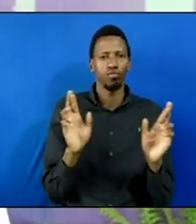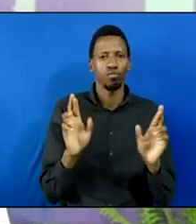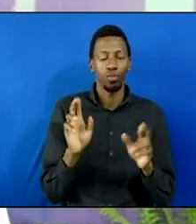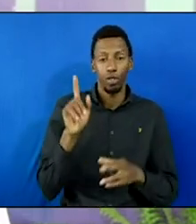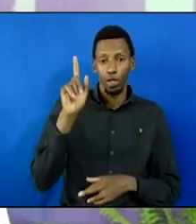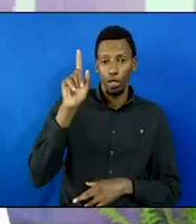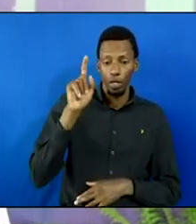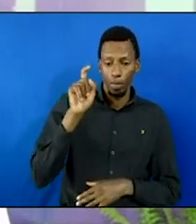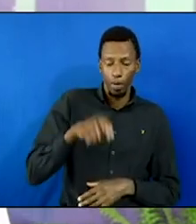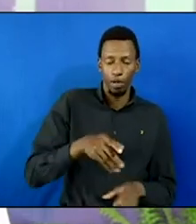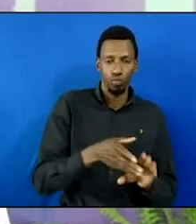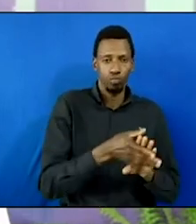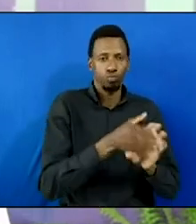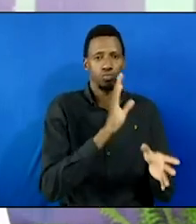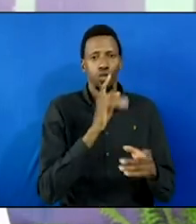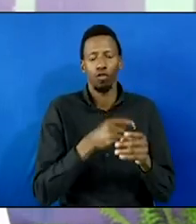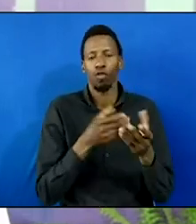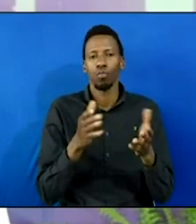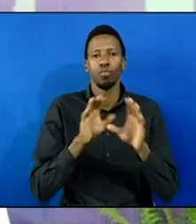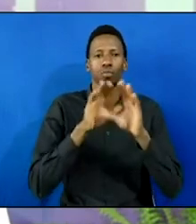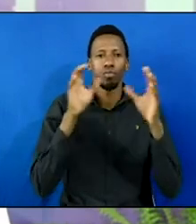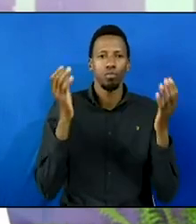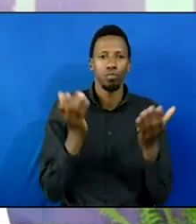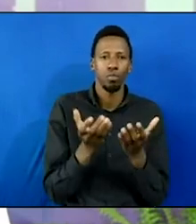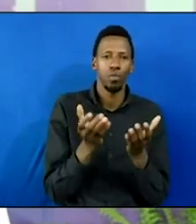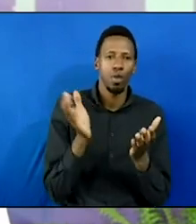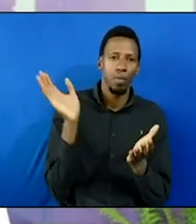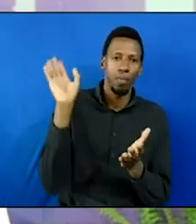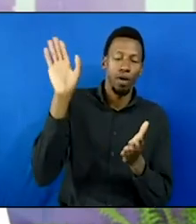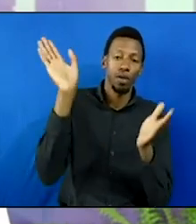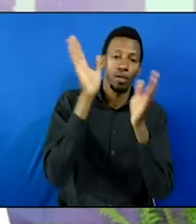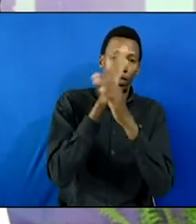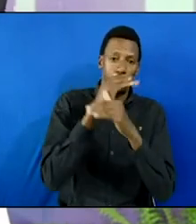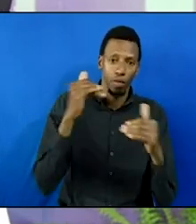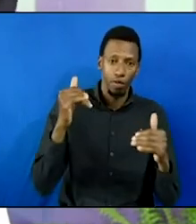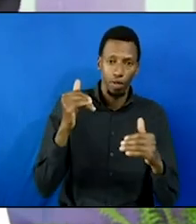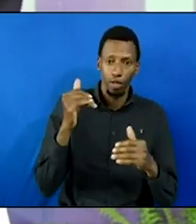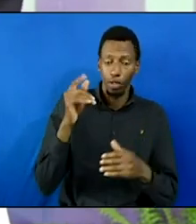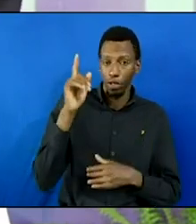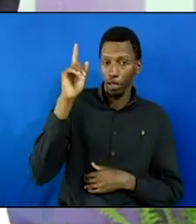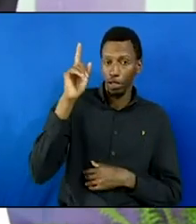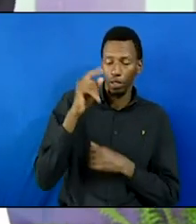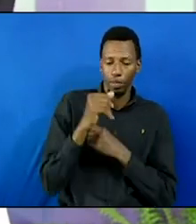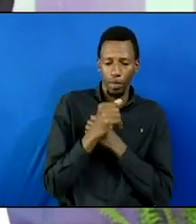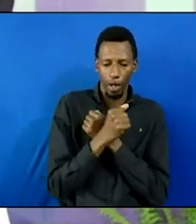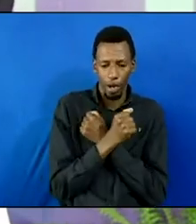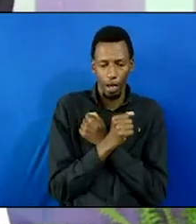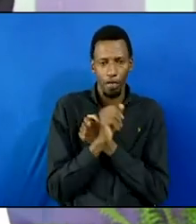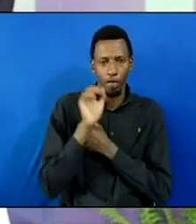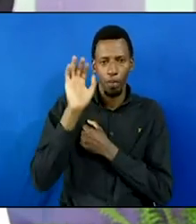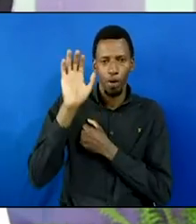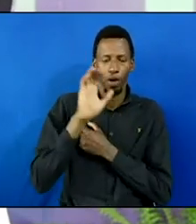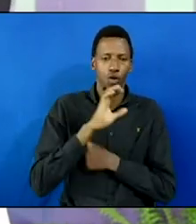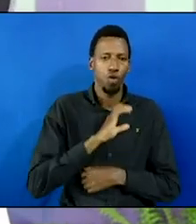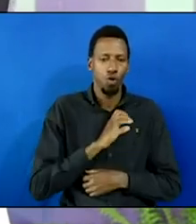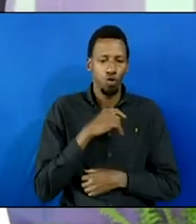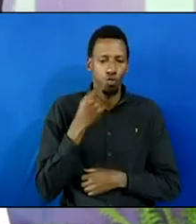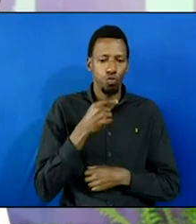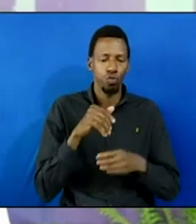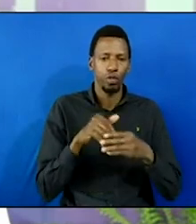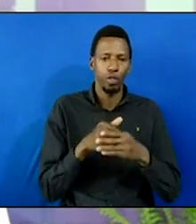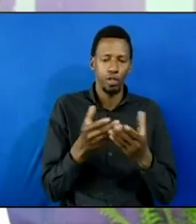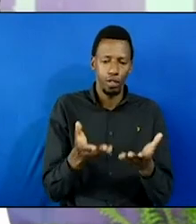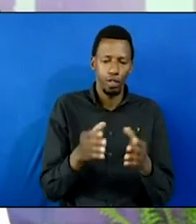and that he should depart from this world to the Father, having loved his own who are in